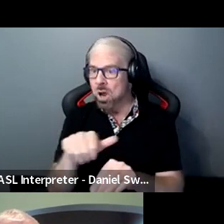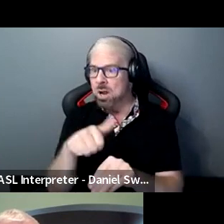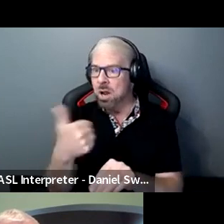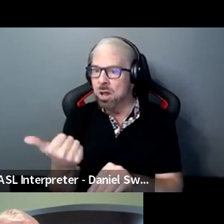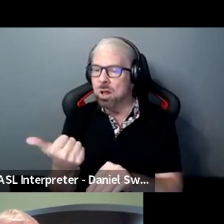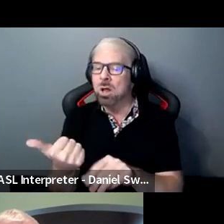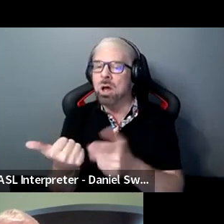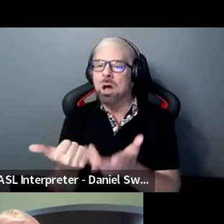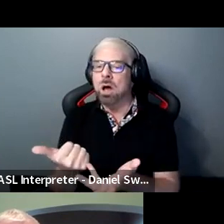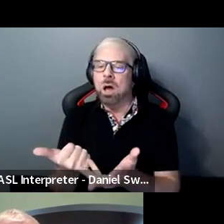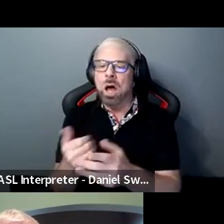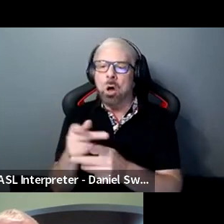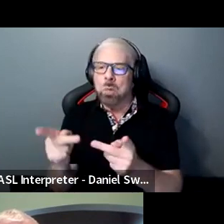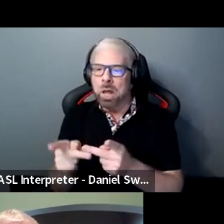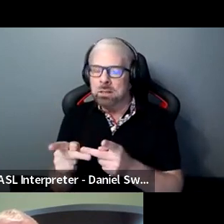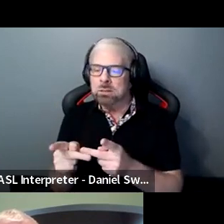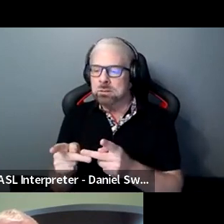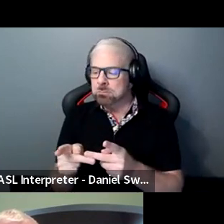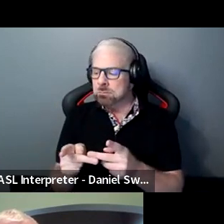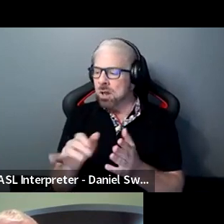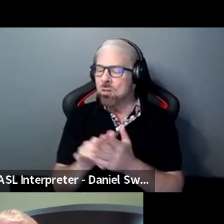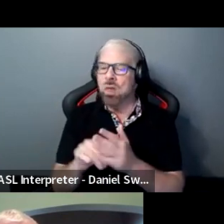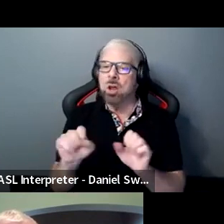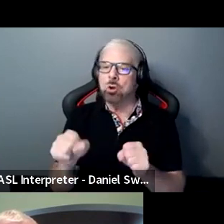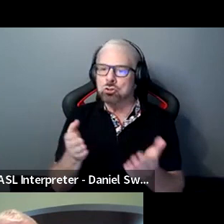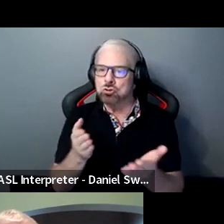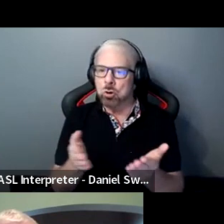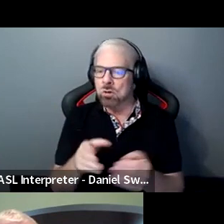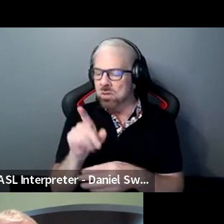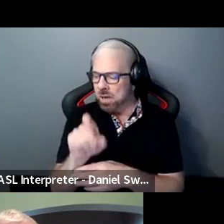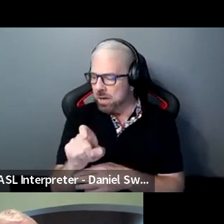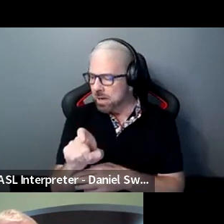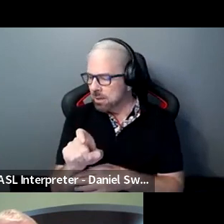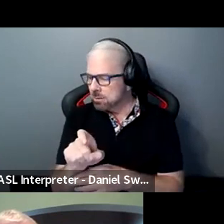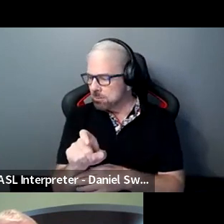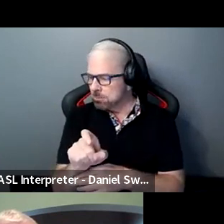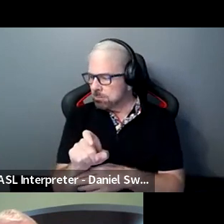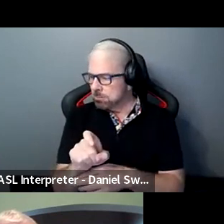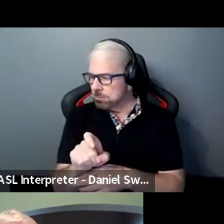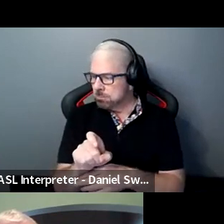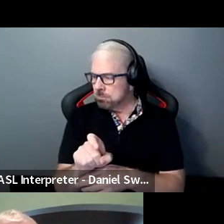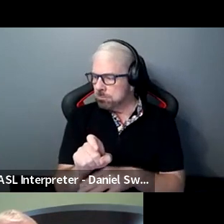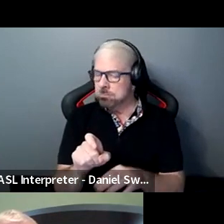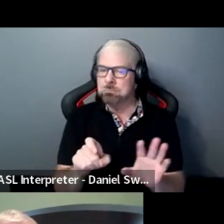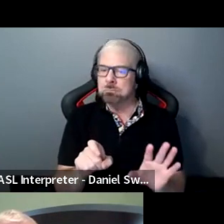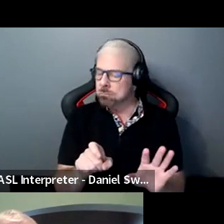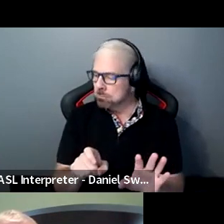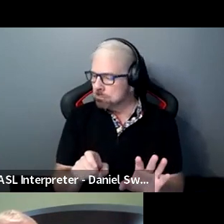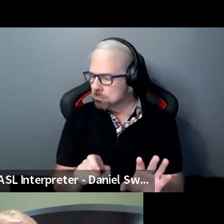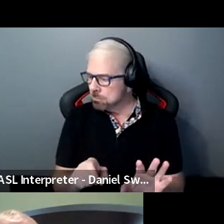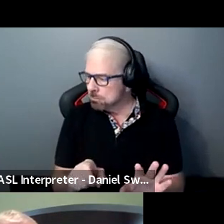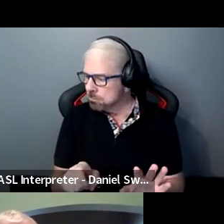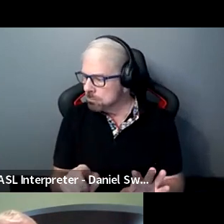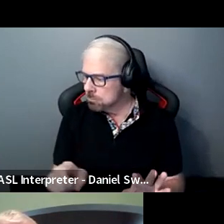Life facility or another facility that could serve the needs that they need? Could I interject